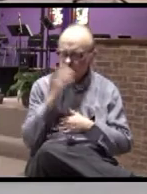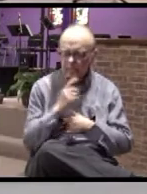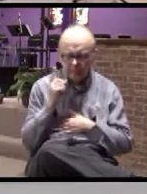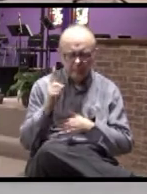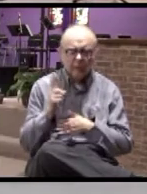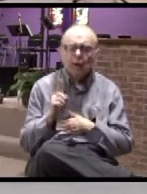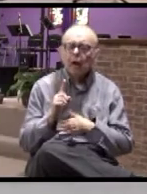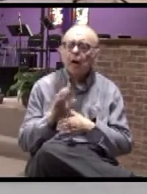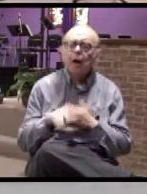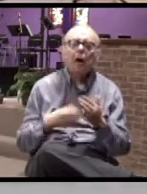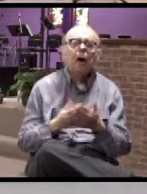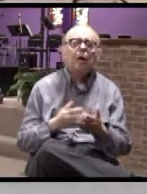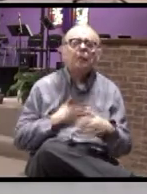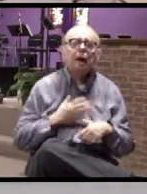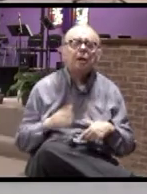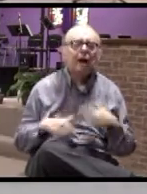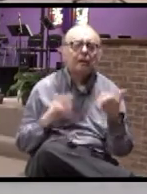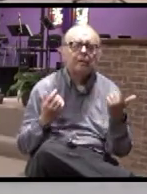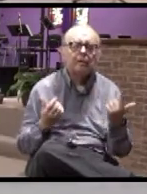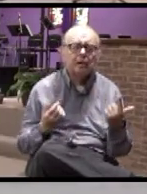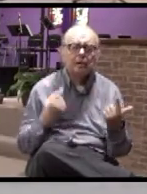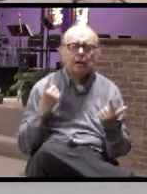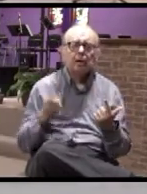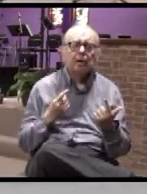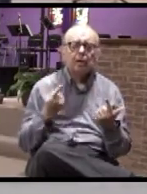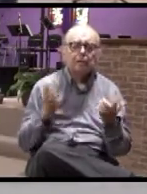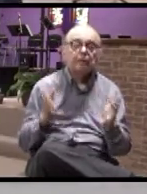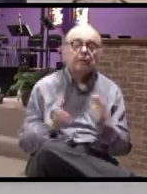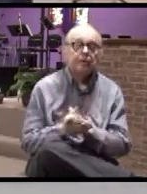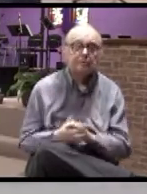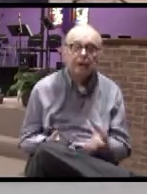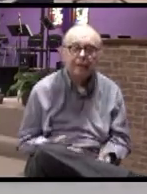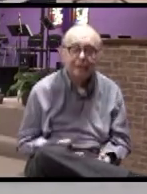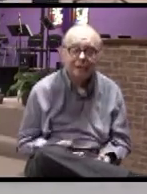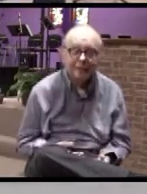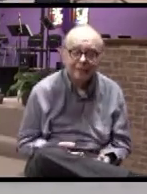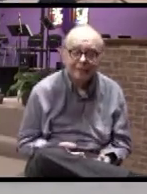my life. I thought you were already married.